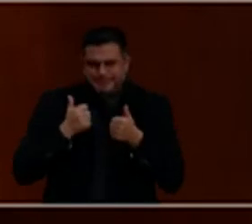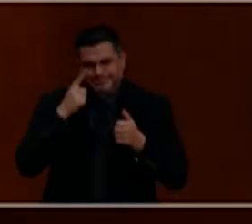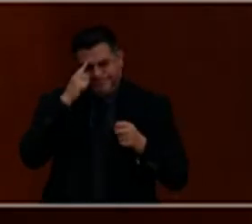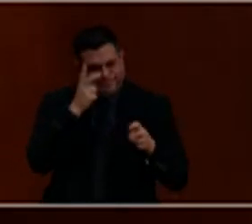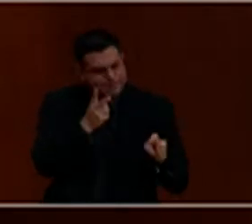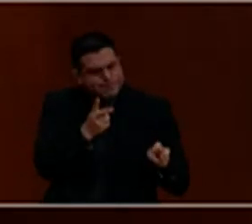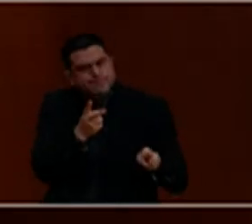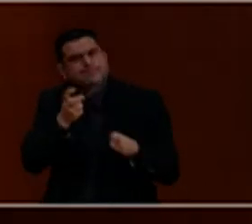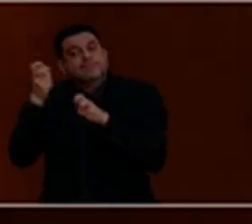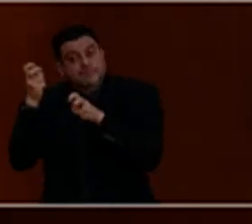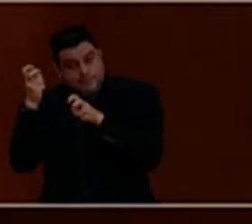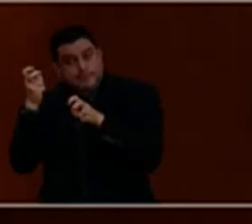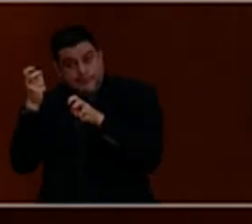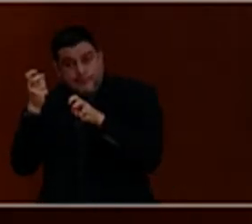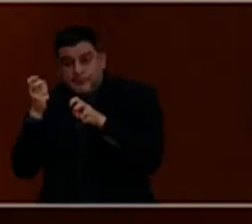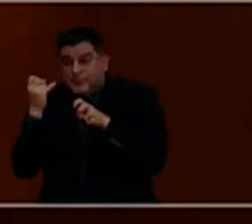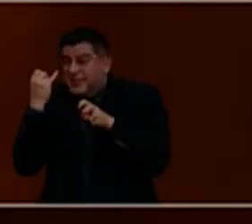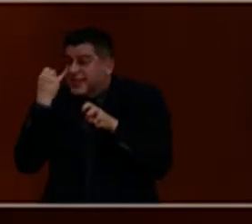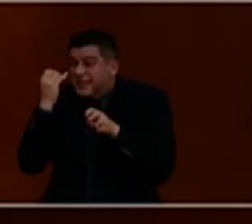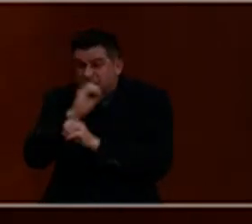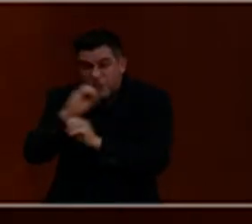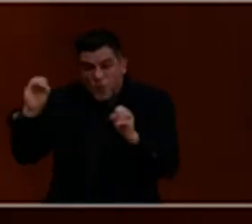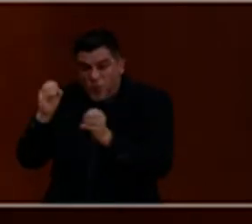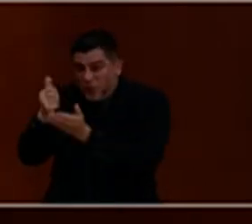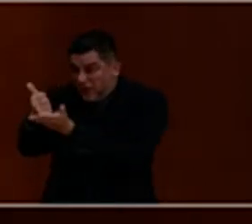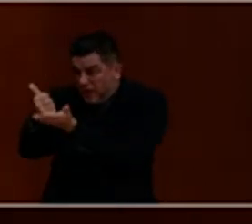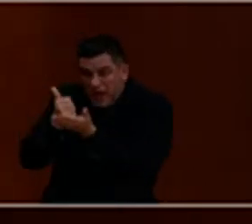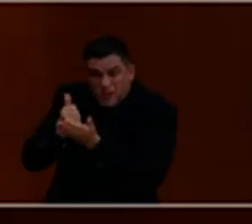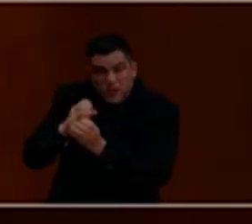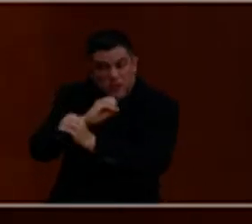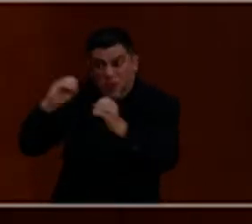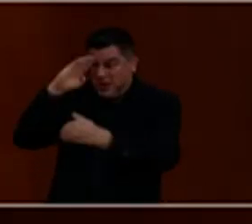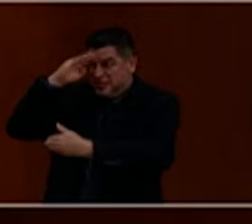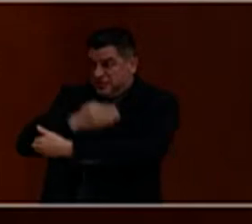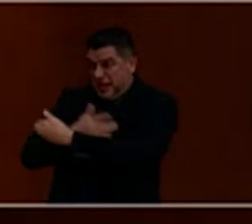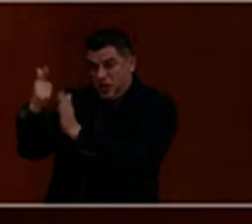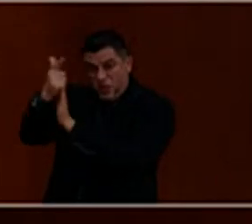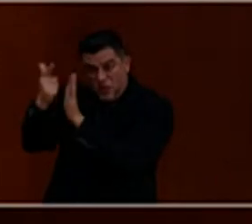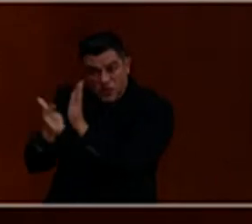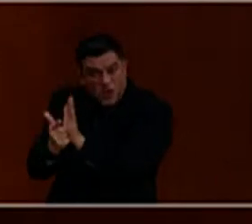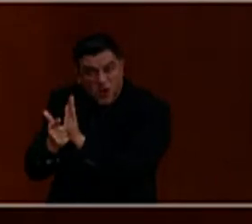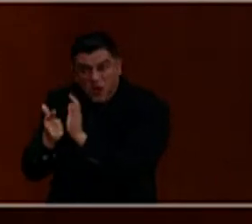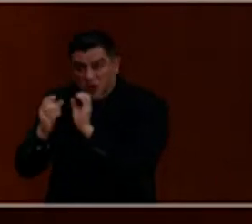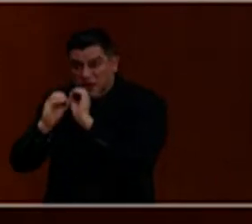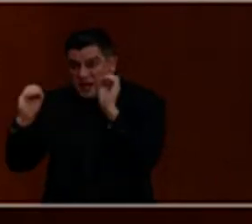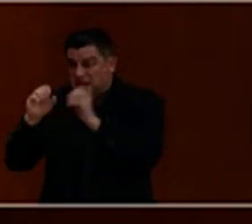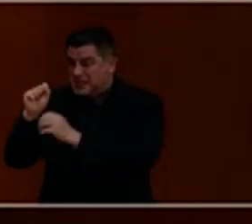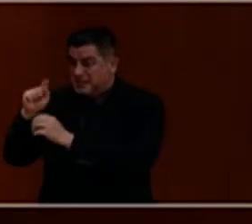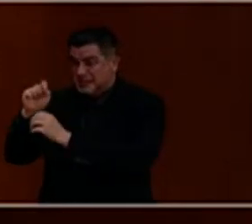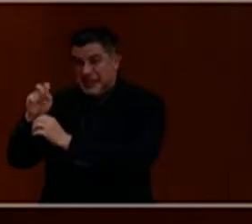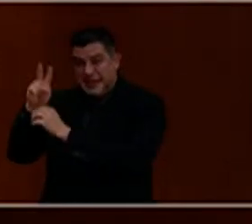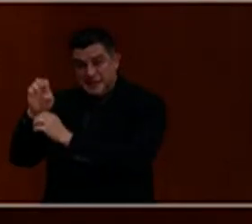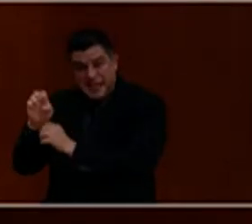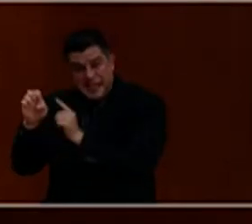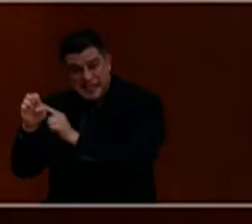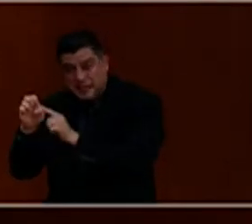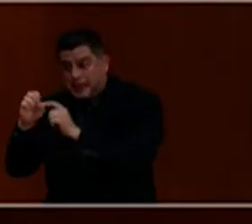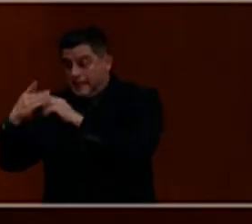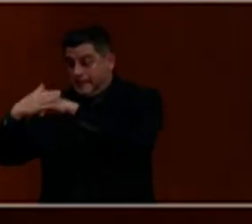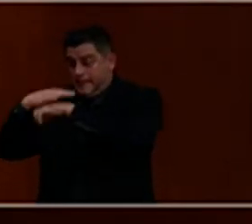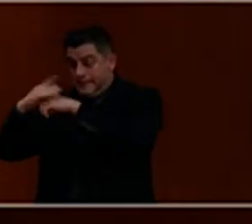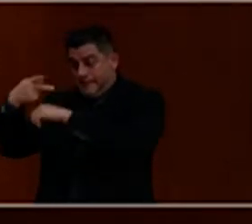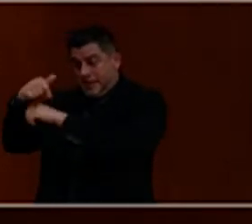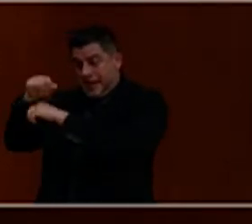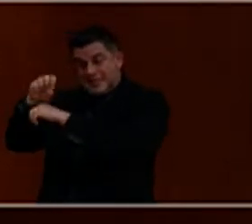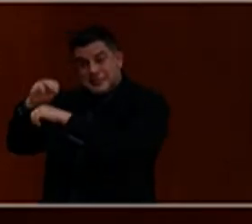received the plasma from Steve, without a shadow of a doubt. I was so sick that I knew and